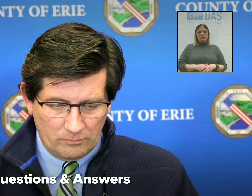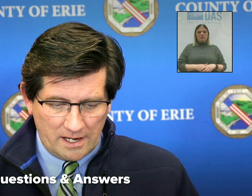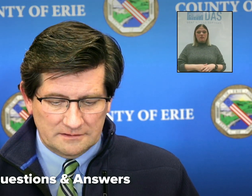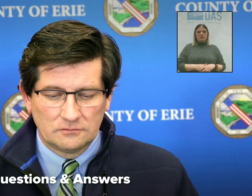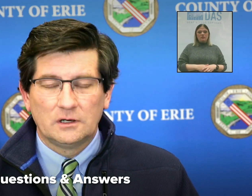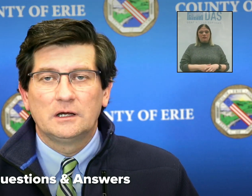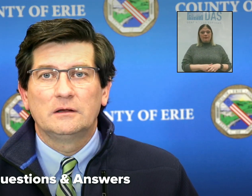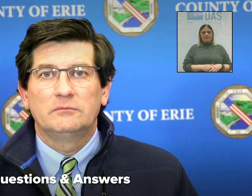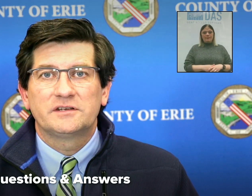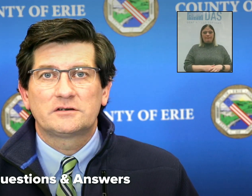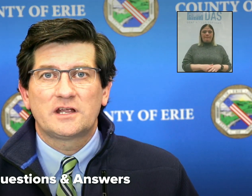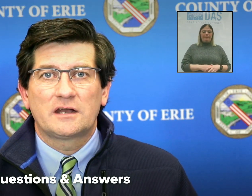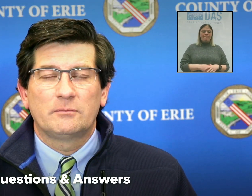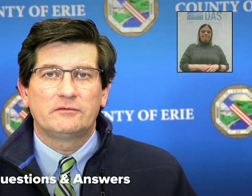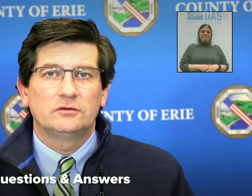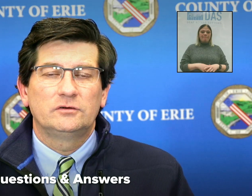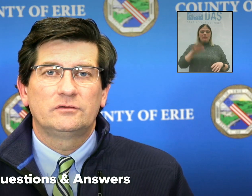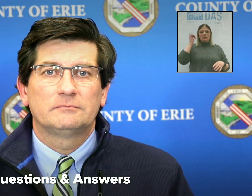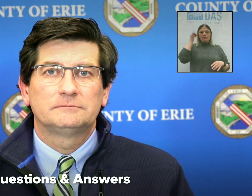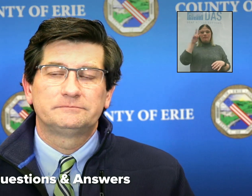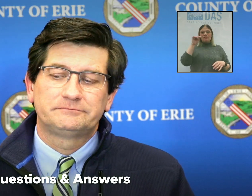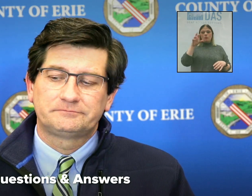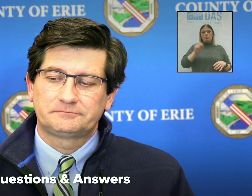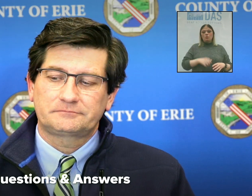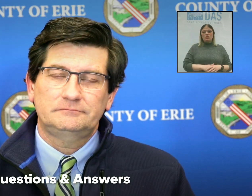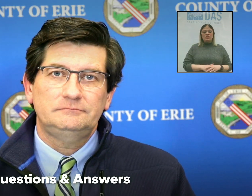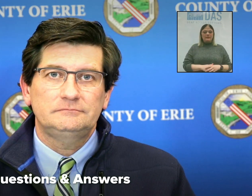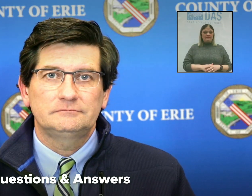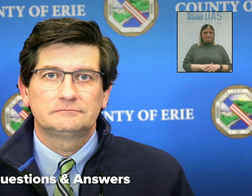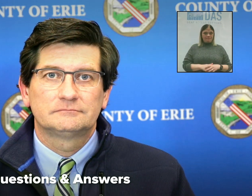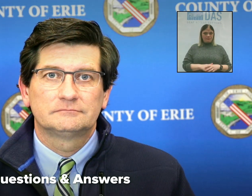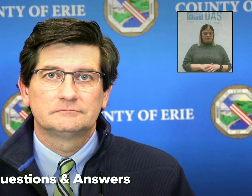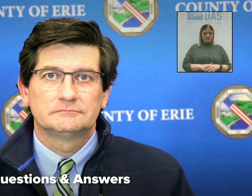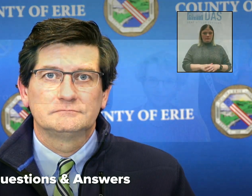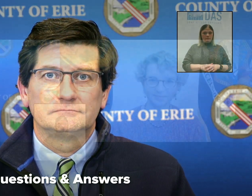And going back to Sandra Tan of the Buffalo News.